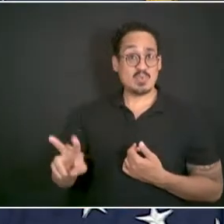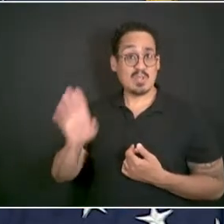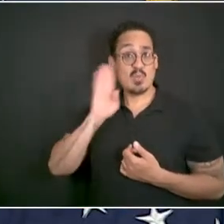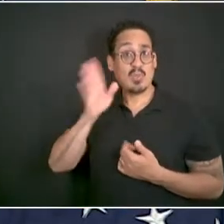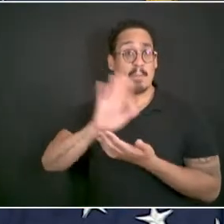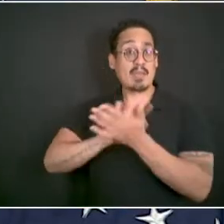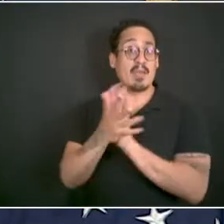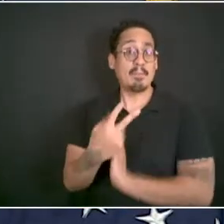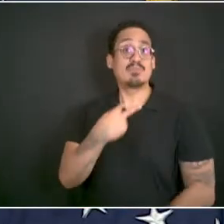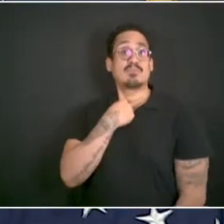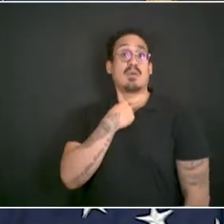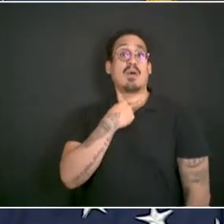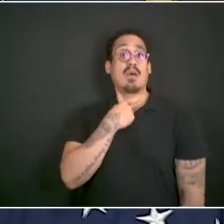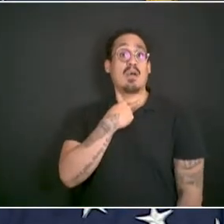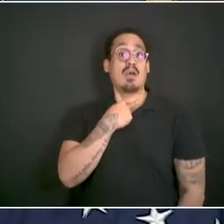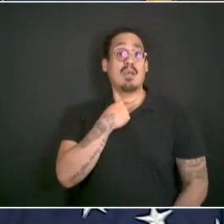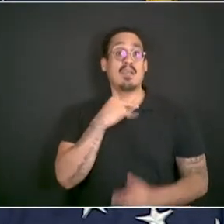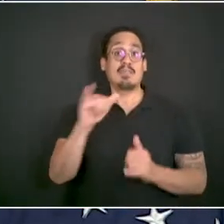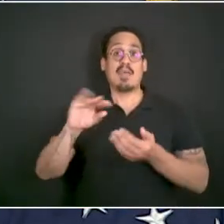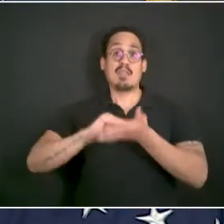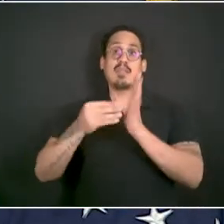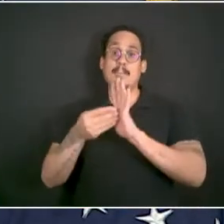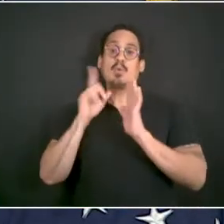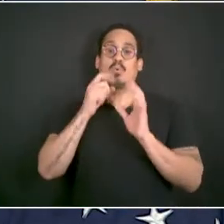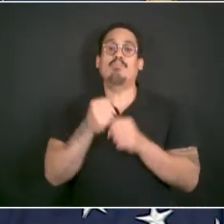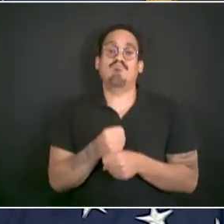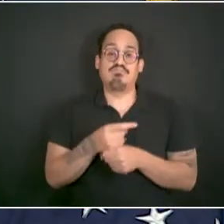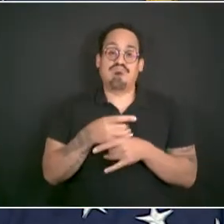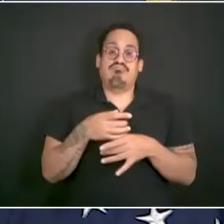Number one, the state was